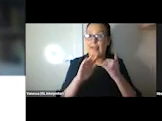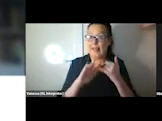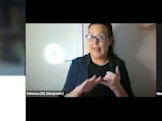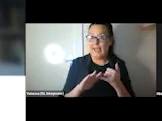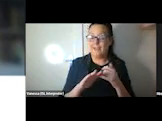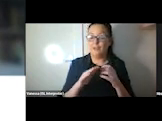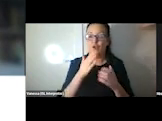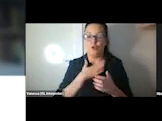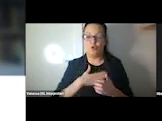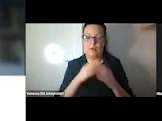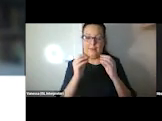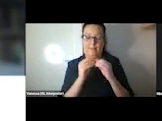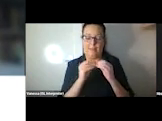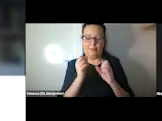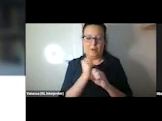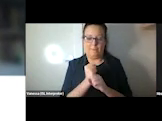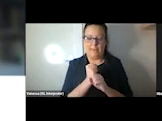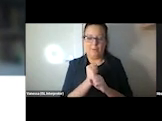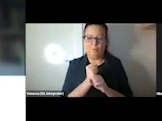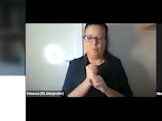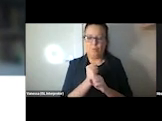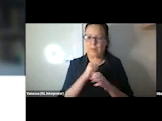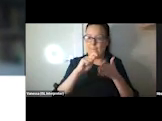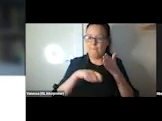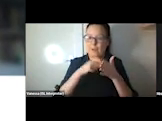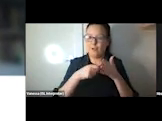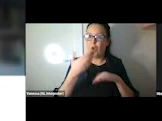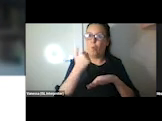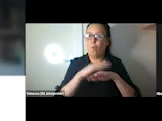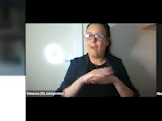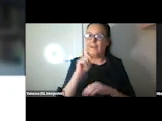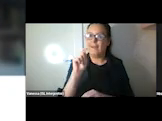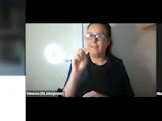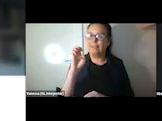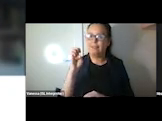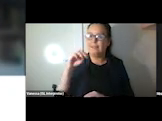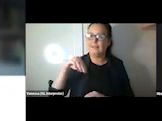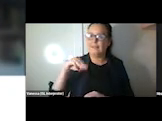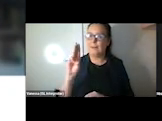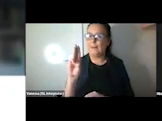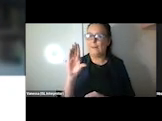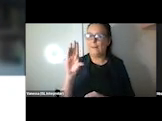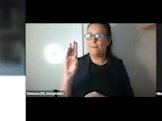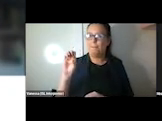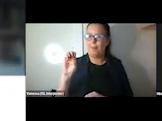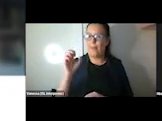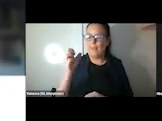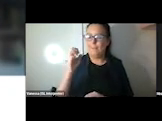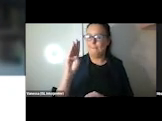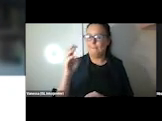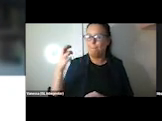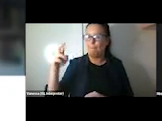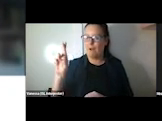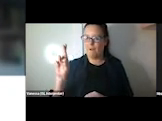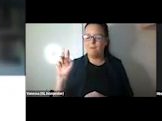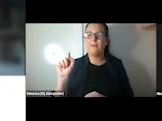about another project. This time it's in Temple Bar, working with Dublin City Council Roads Department